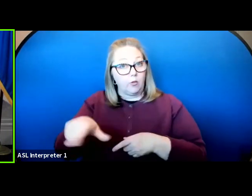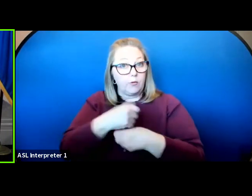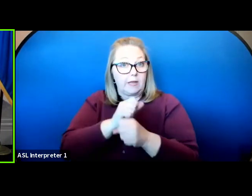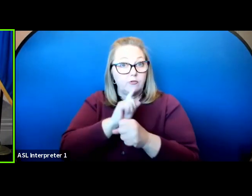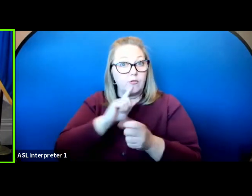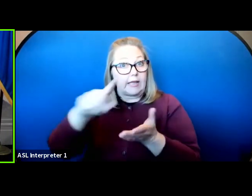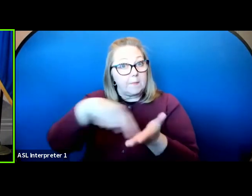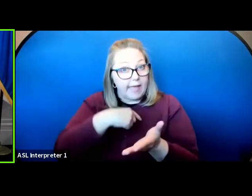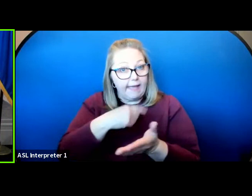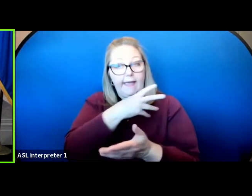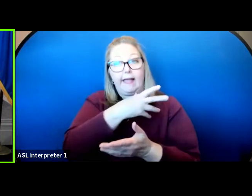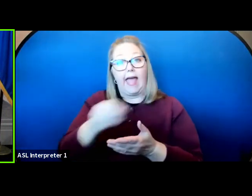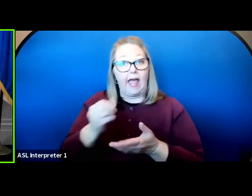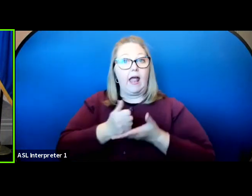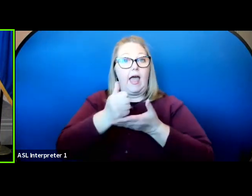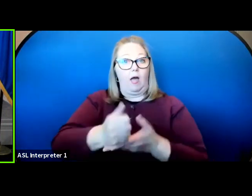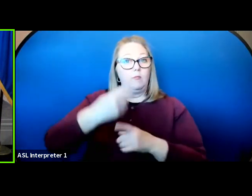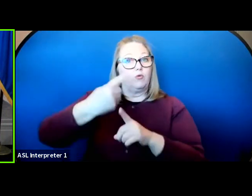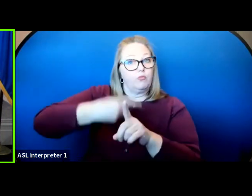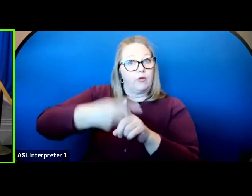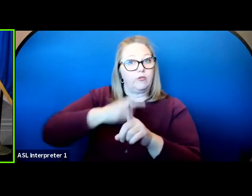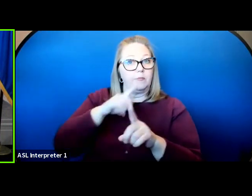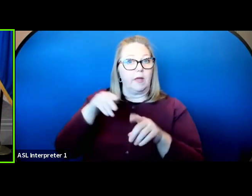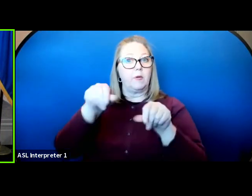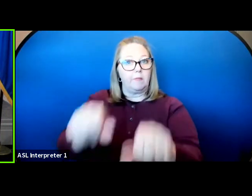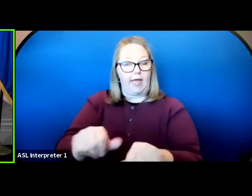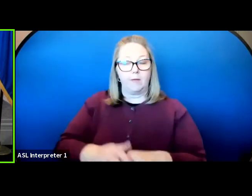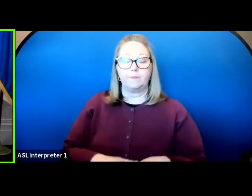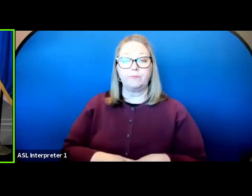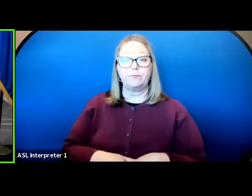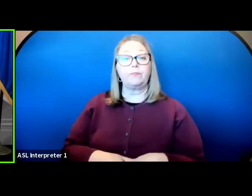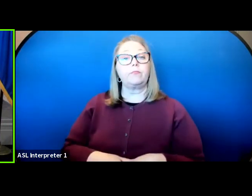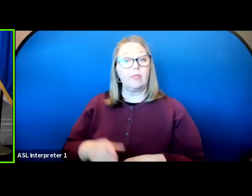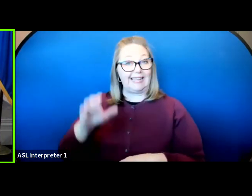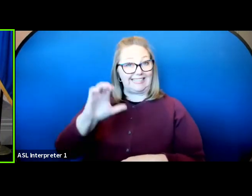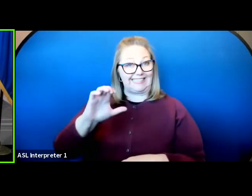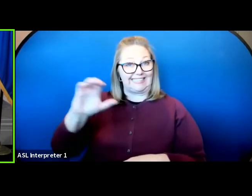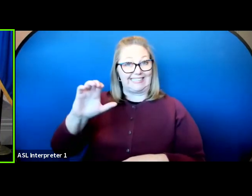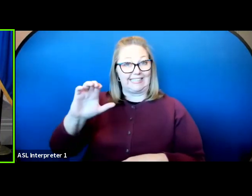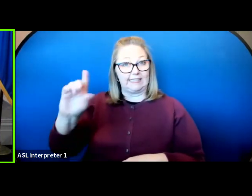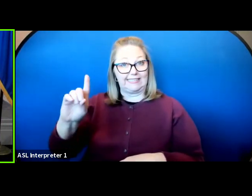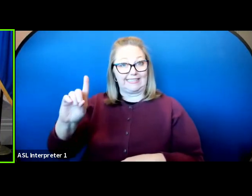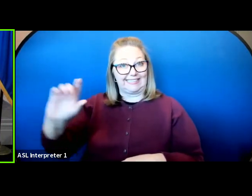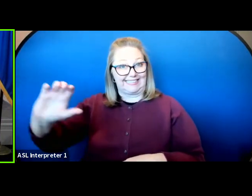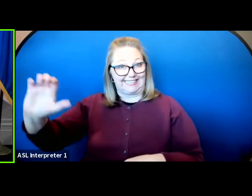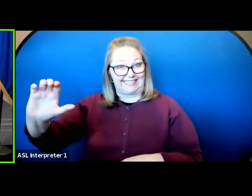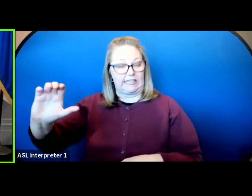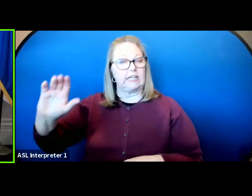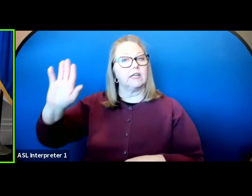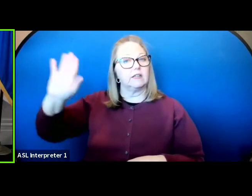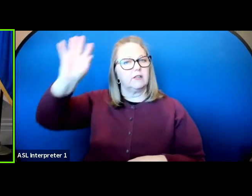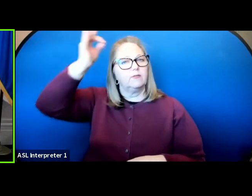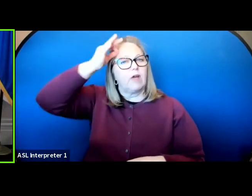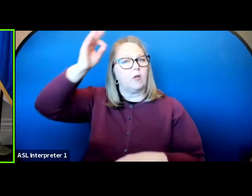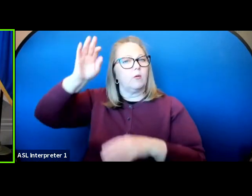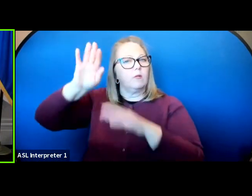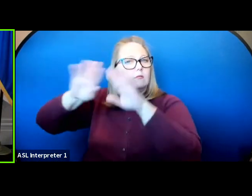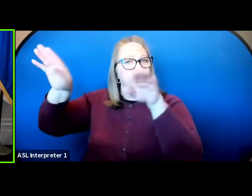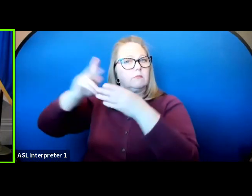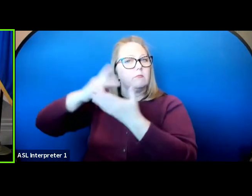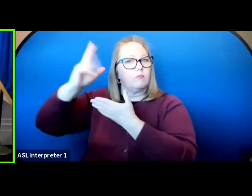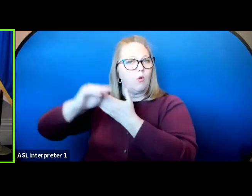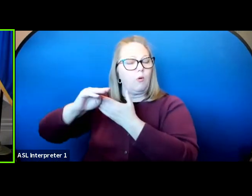90 days. The CDC order, out of necessity, is broad and applies nationwide. In